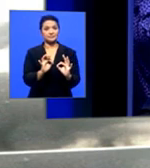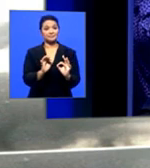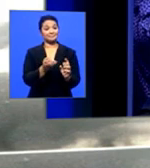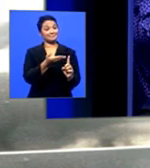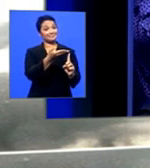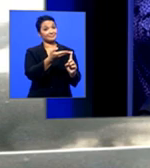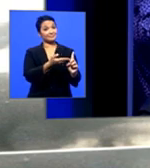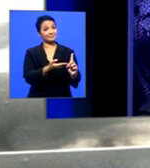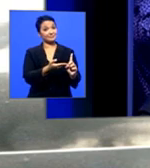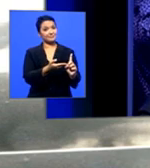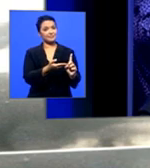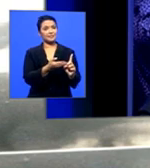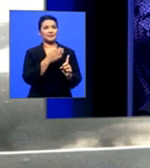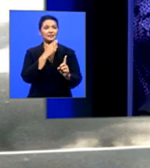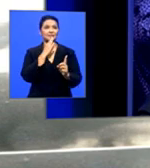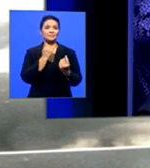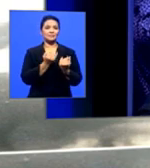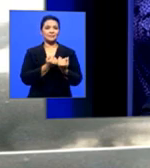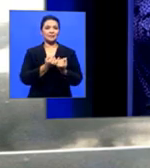about somebody with such a rich